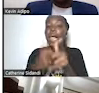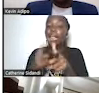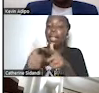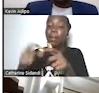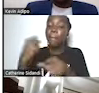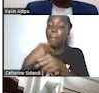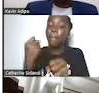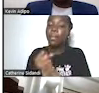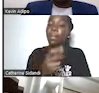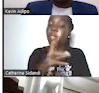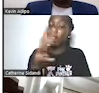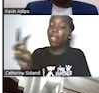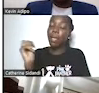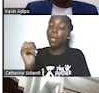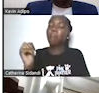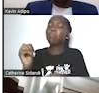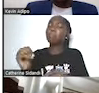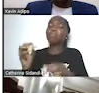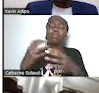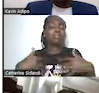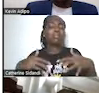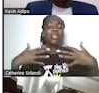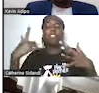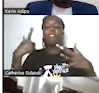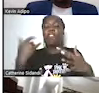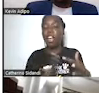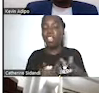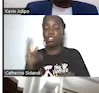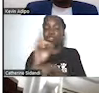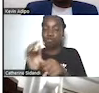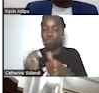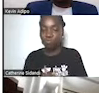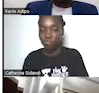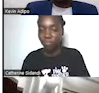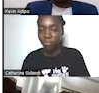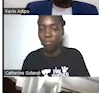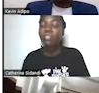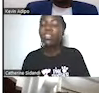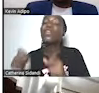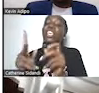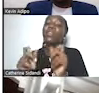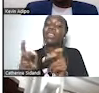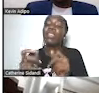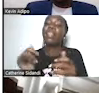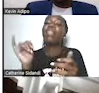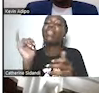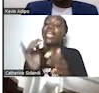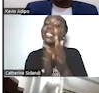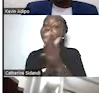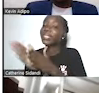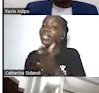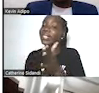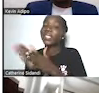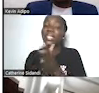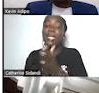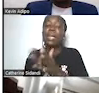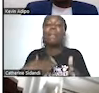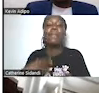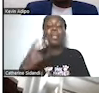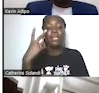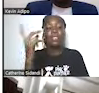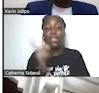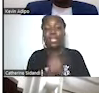for us to use. Yes. Okay, that's quite interesting. And I have seen Ellie saying that we want a